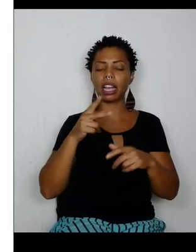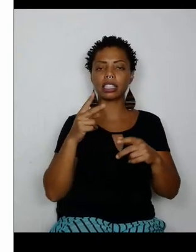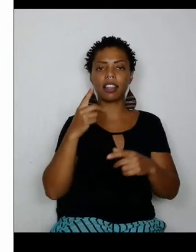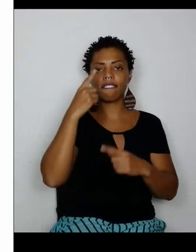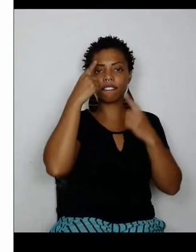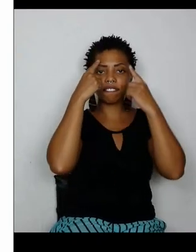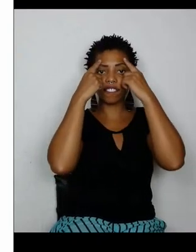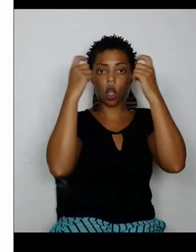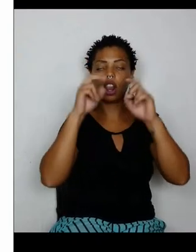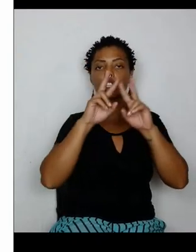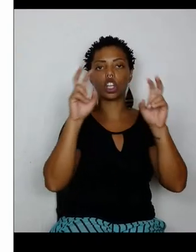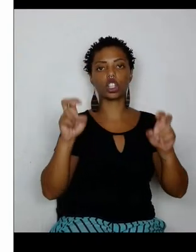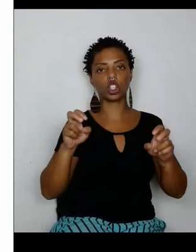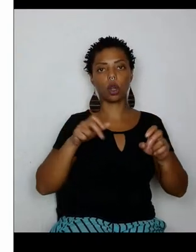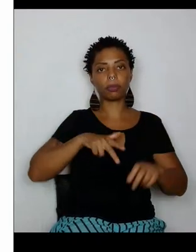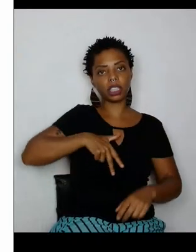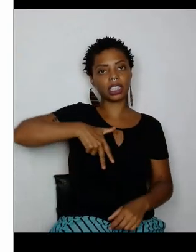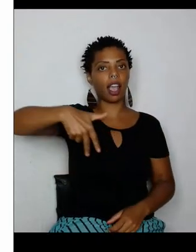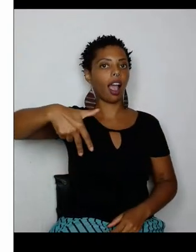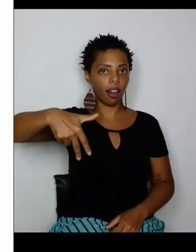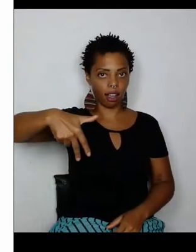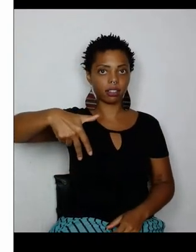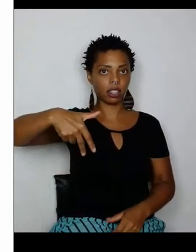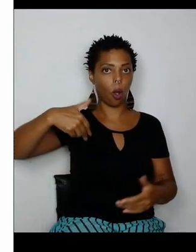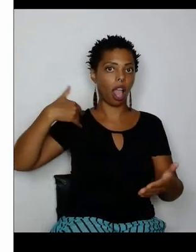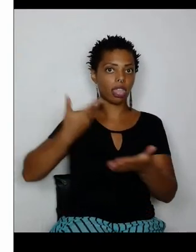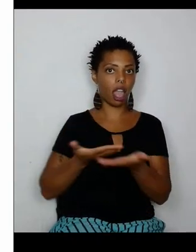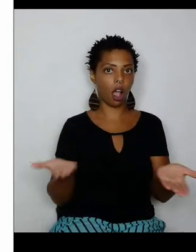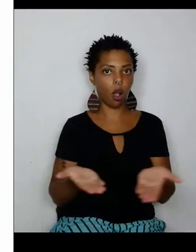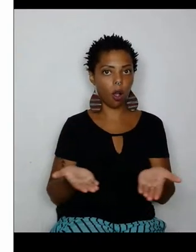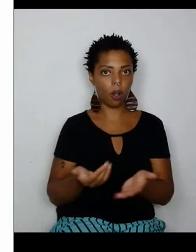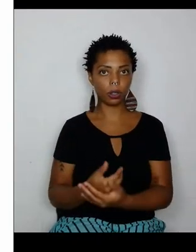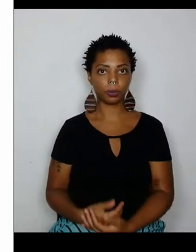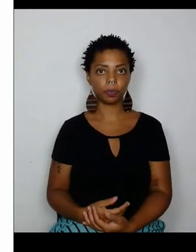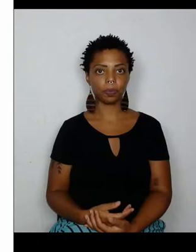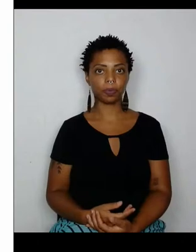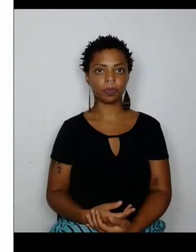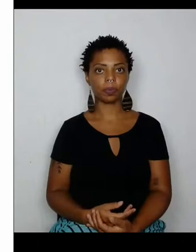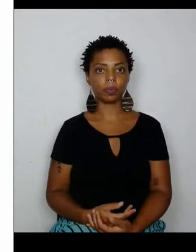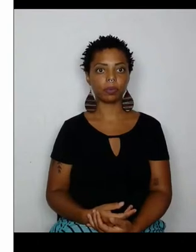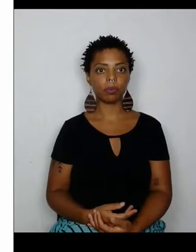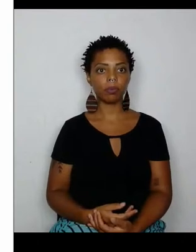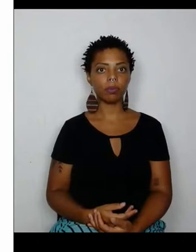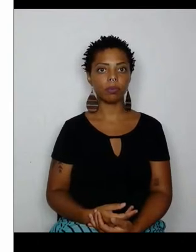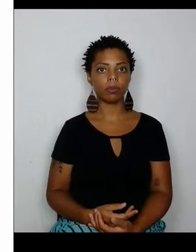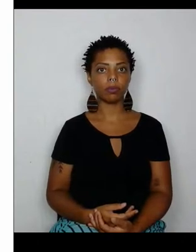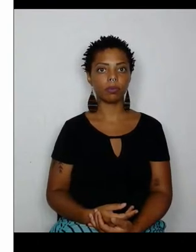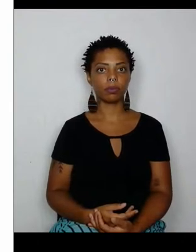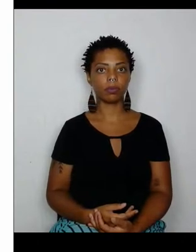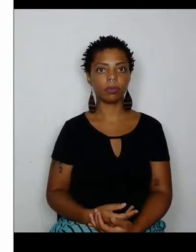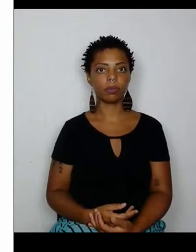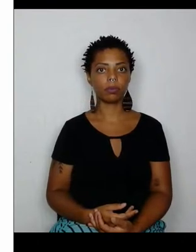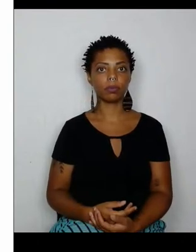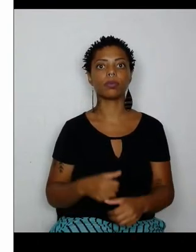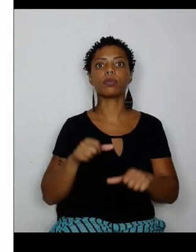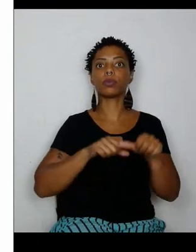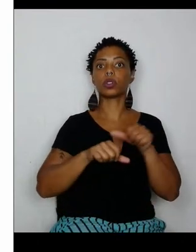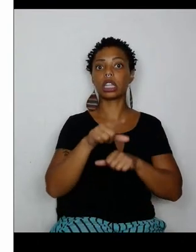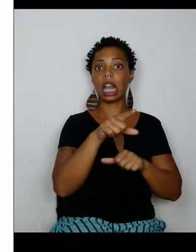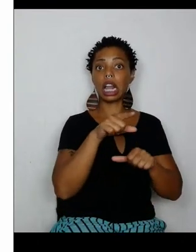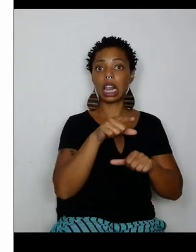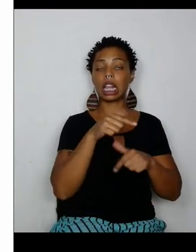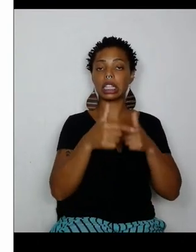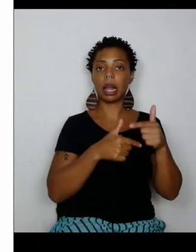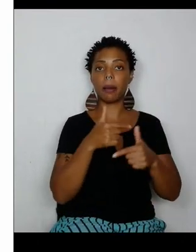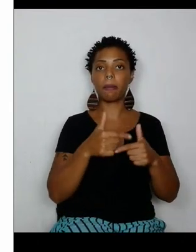shaping this work was go again witnessing one goal mutilating his ear and the public behaving soon thereafter the surrounding figures